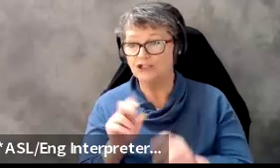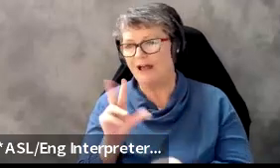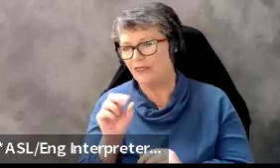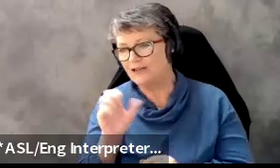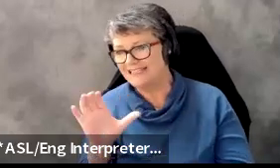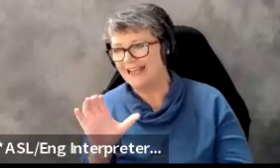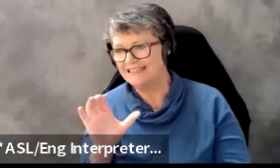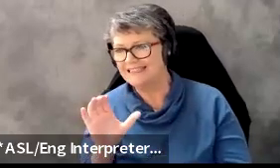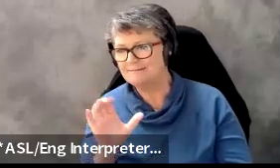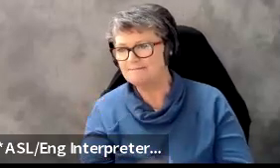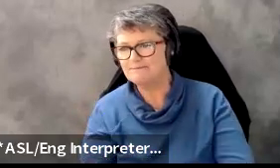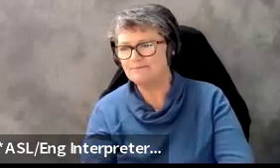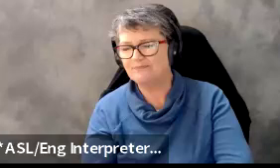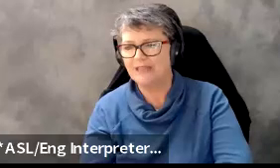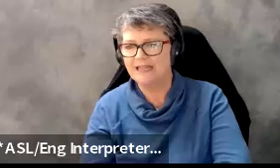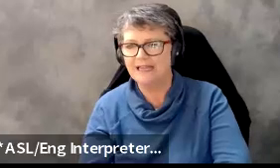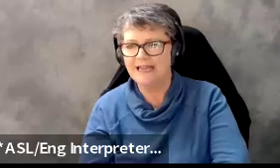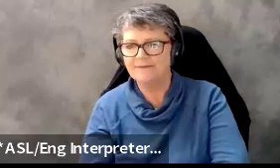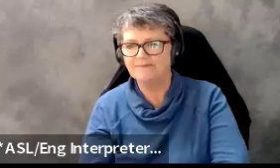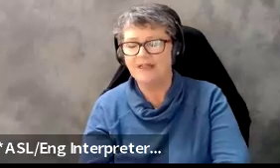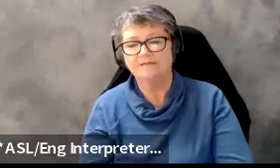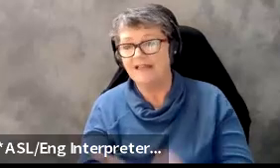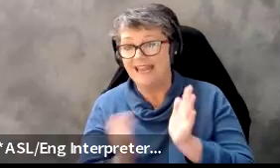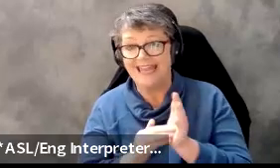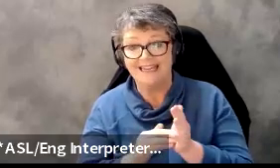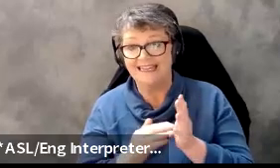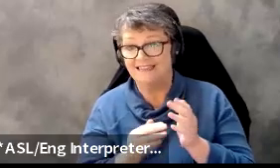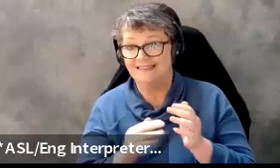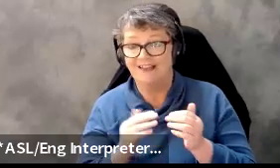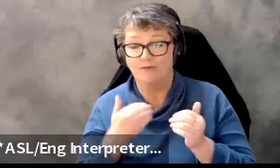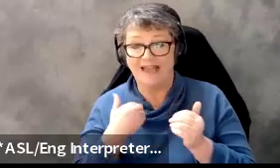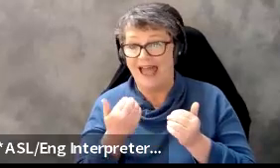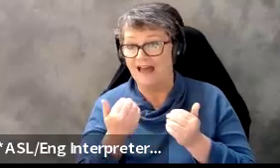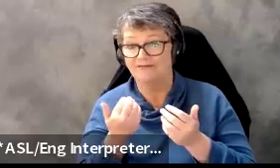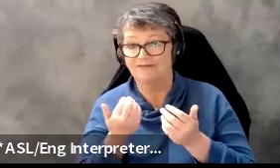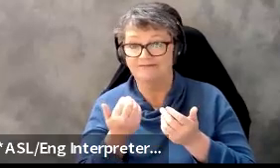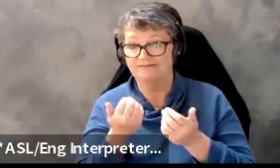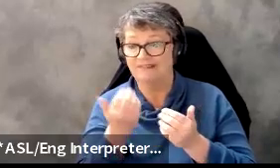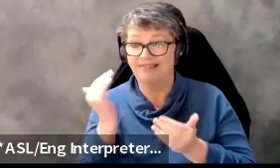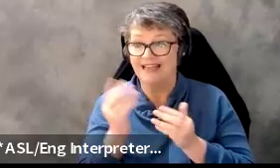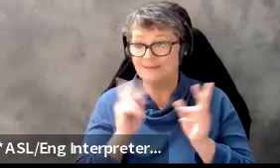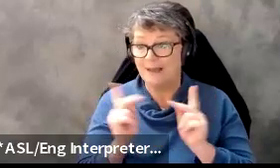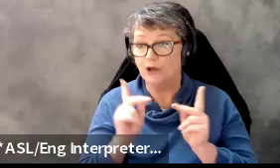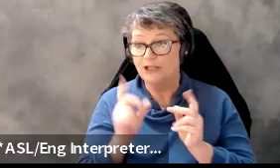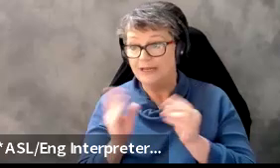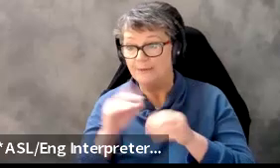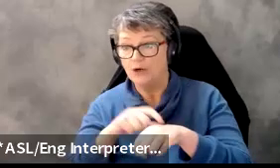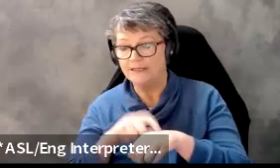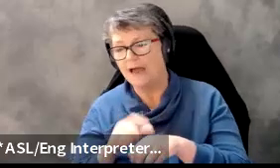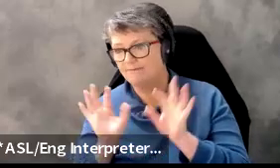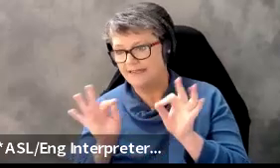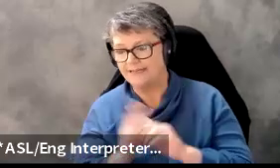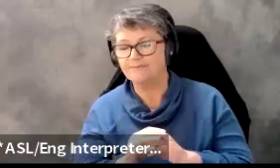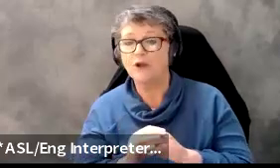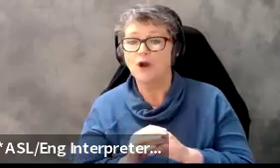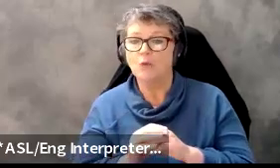or so. Um, and again, if we don't have as many people and you need more time, I think that's fantastic. We're going to